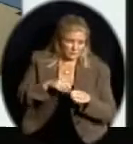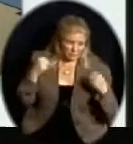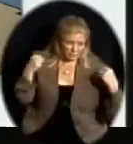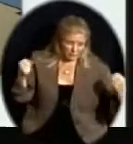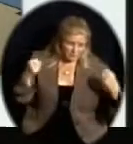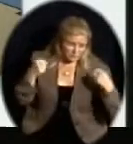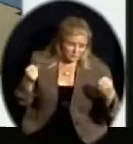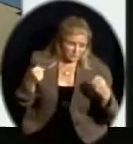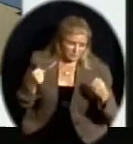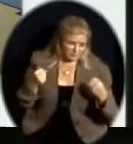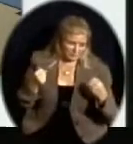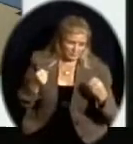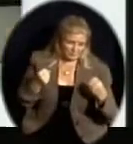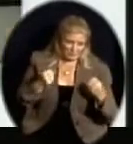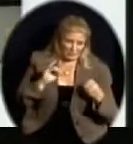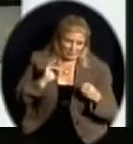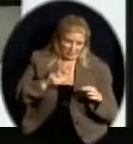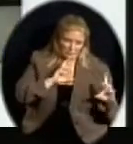This is a result of what we had.